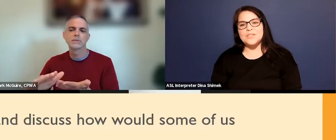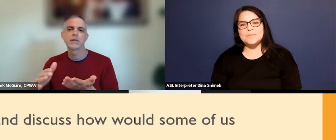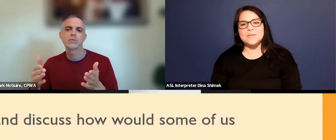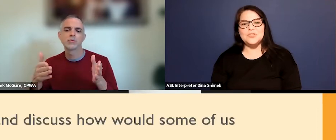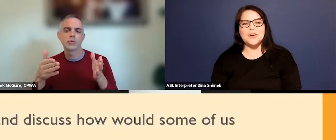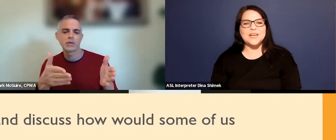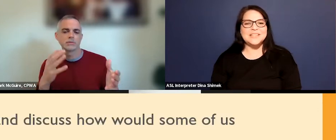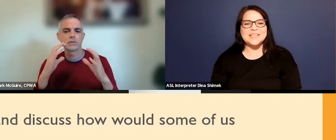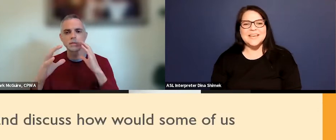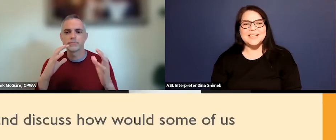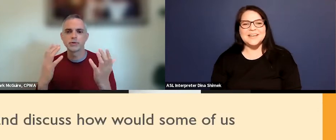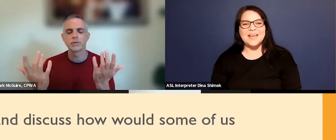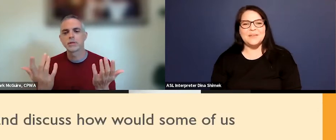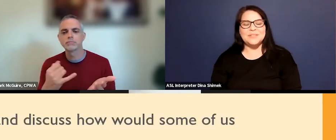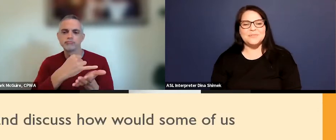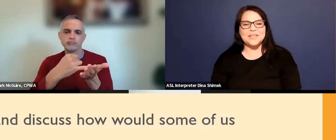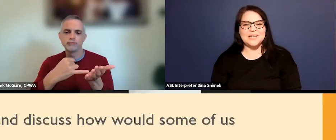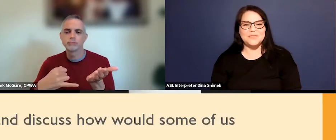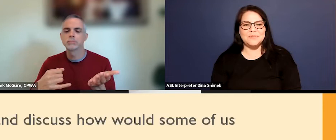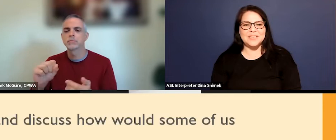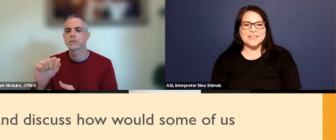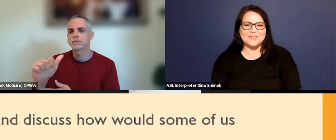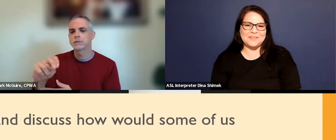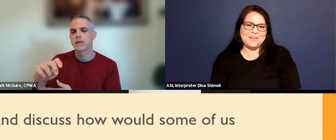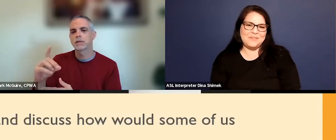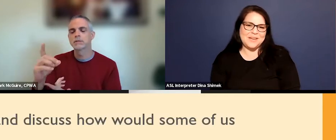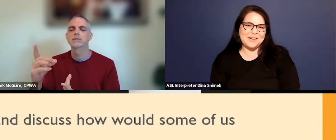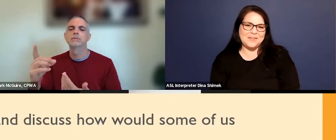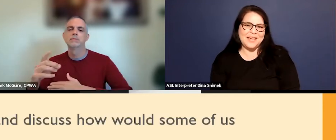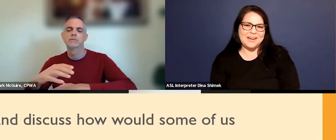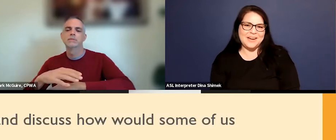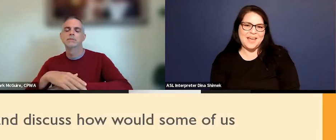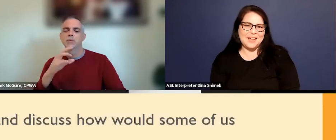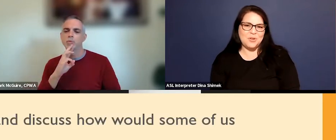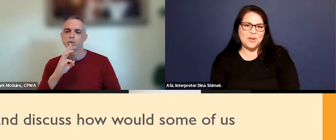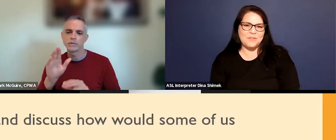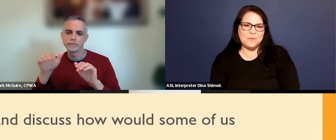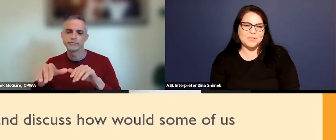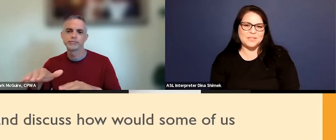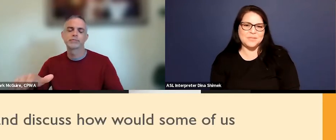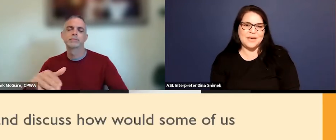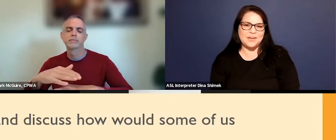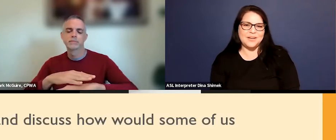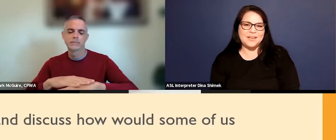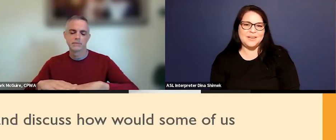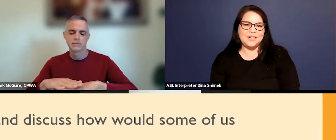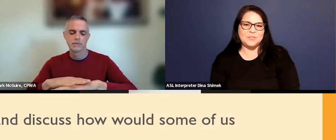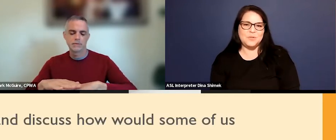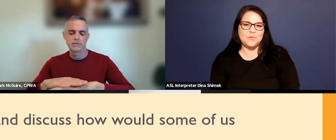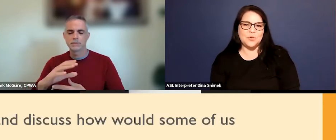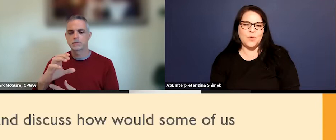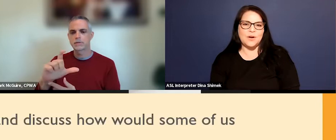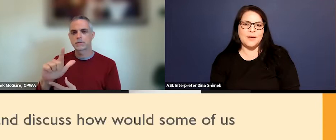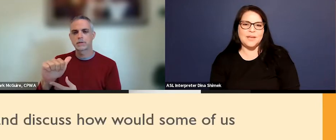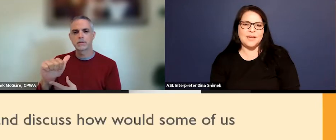And I would just be drawing in the sand. And that was a really nice a way for me to go ahead and communicate with people since it was loud. You know, it was